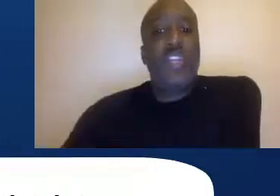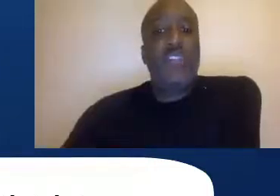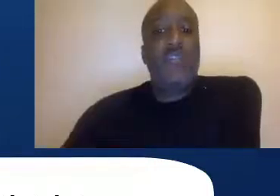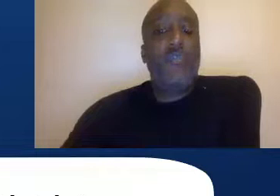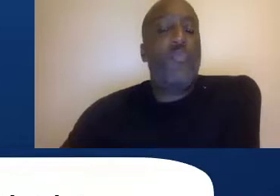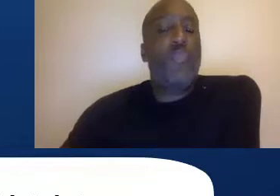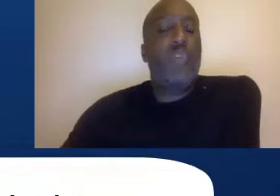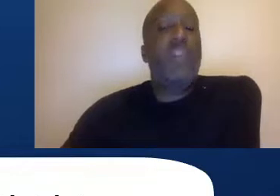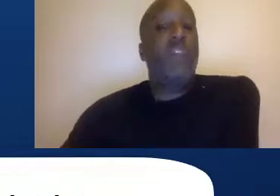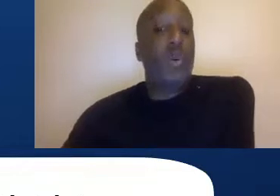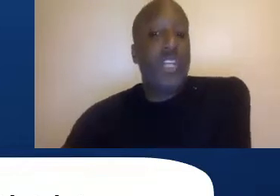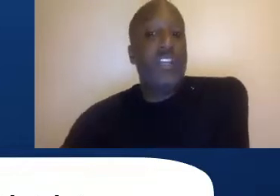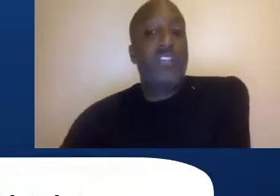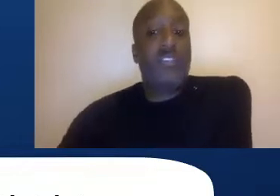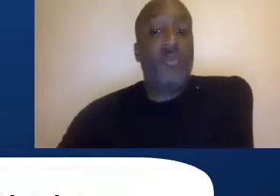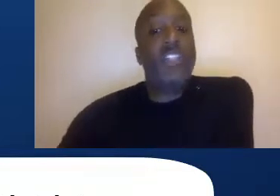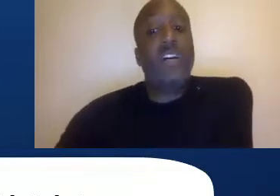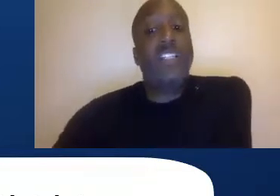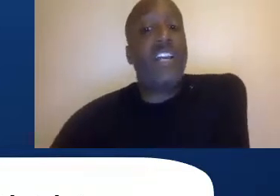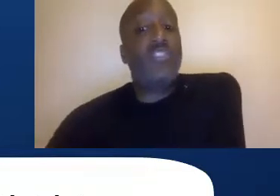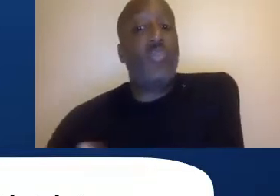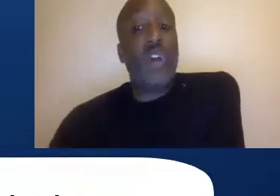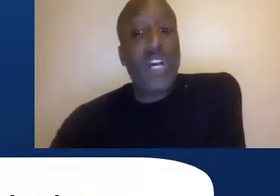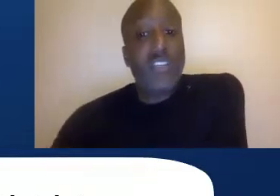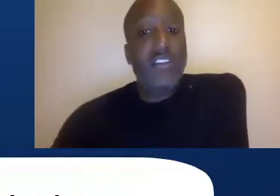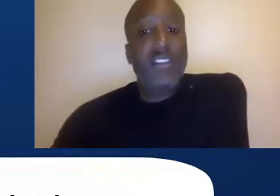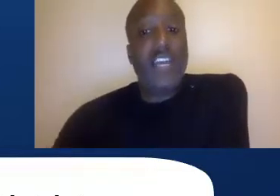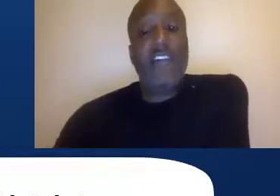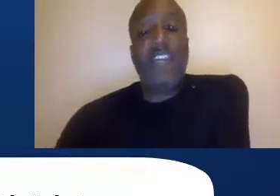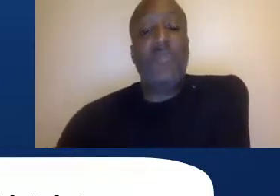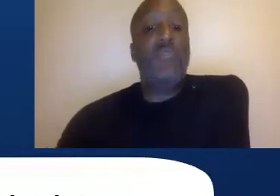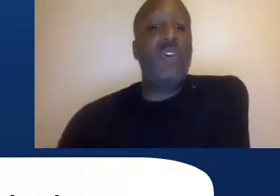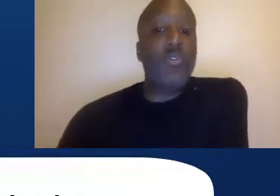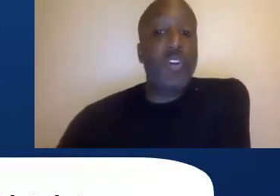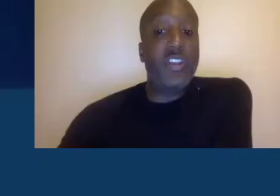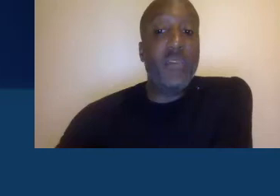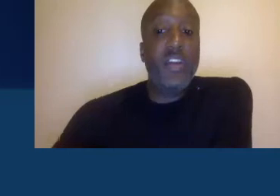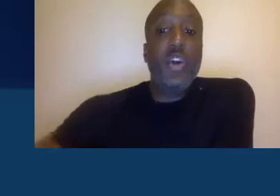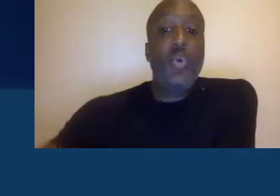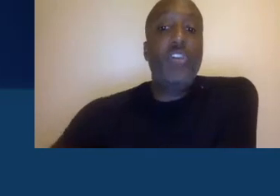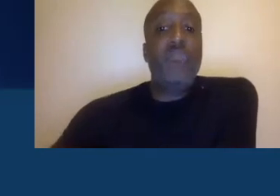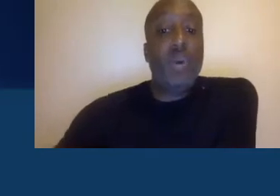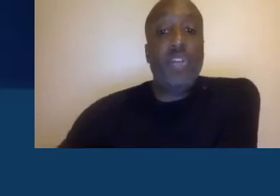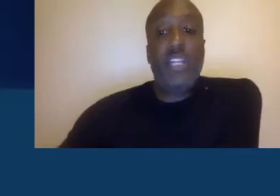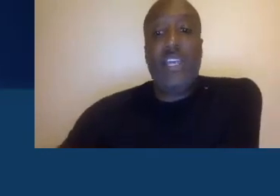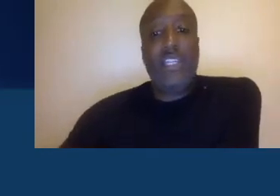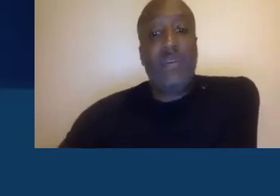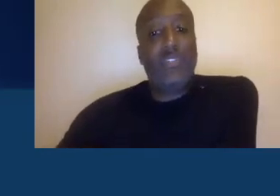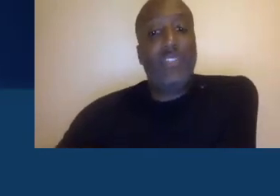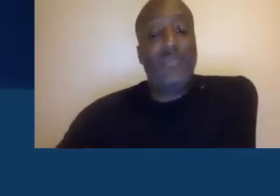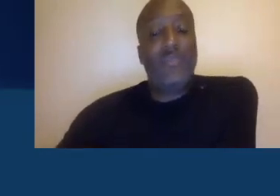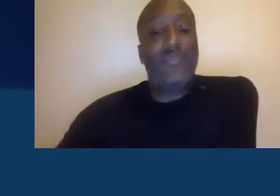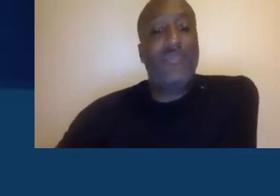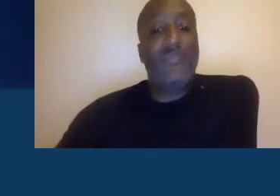what about voting? Because once somebody decides to run, they have to get people to vote for them. Who can vote in the